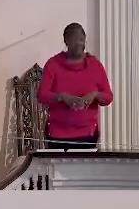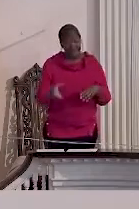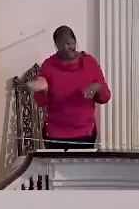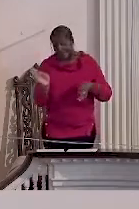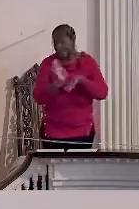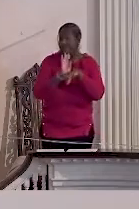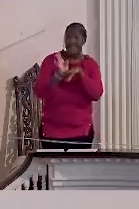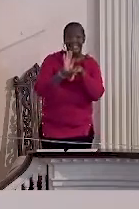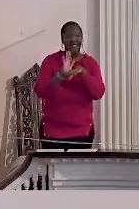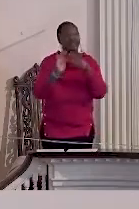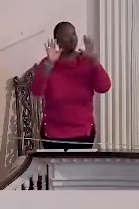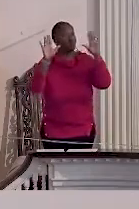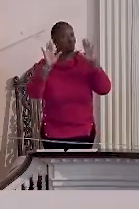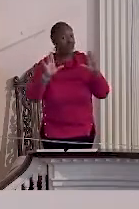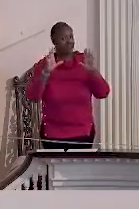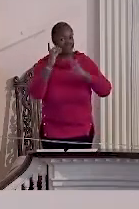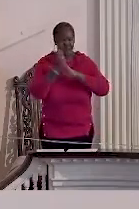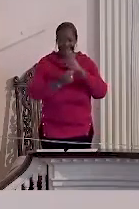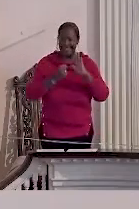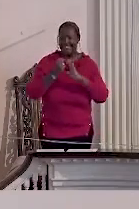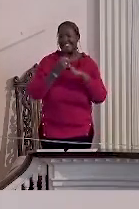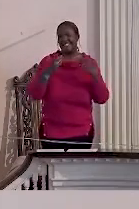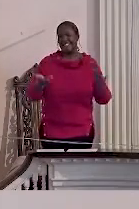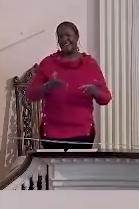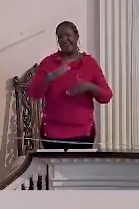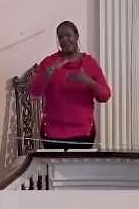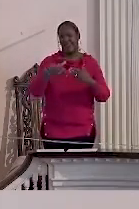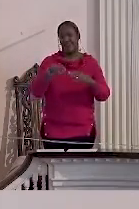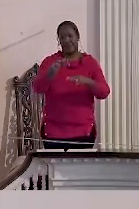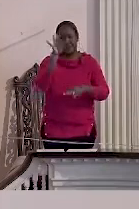is a wonderful season at All Souls.